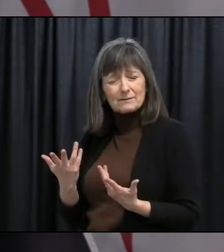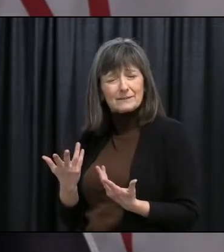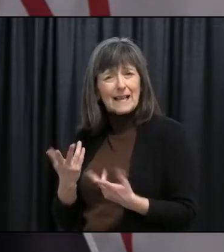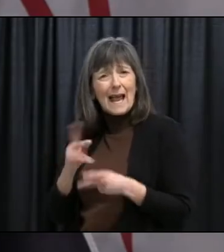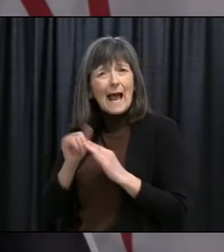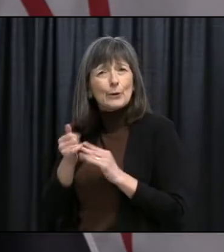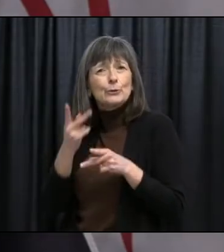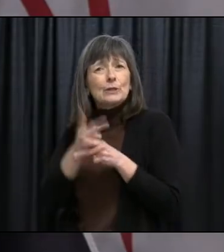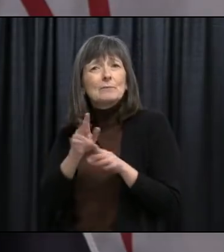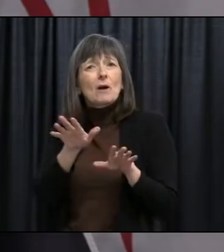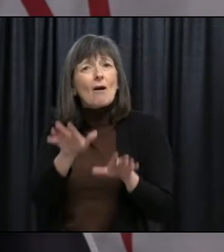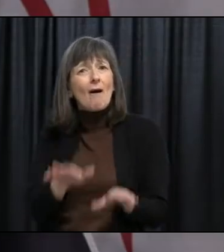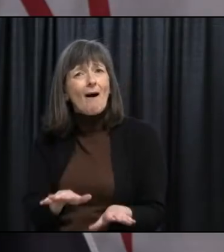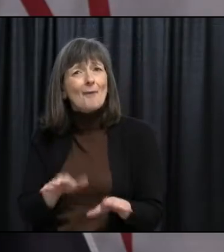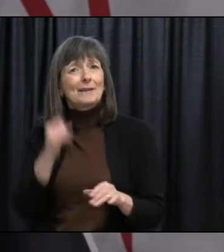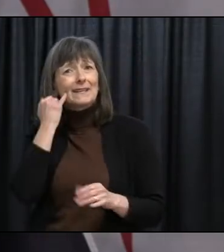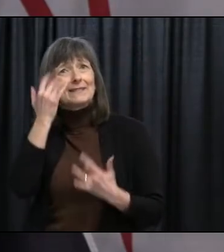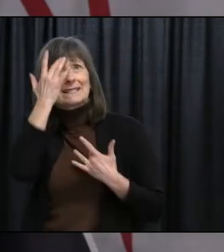what we know about